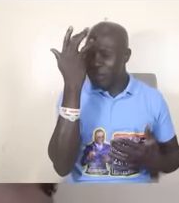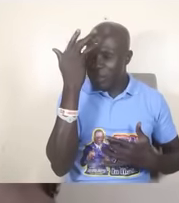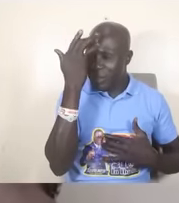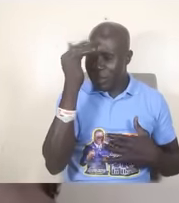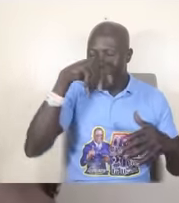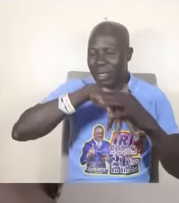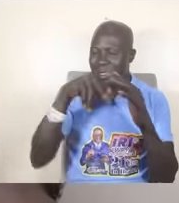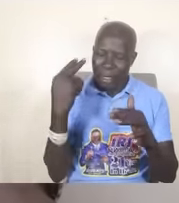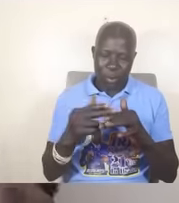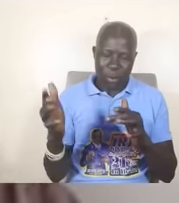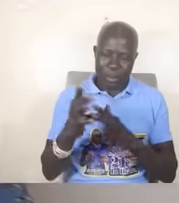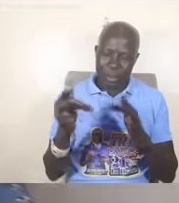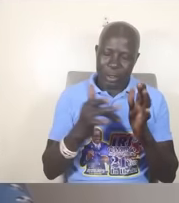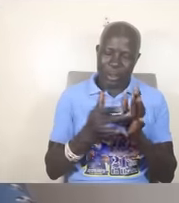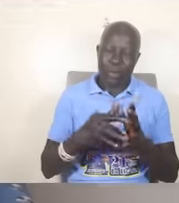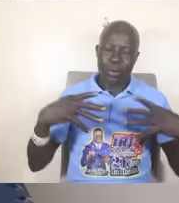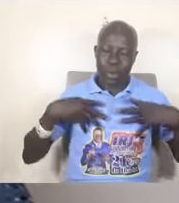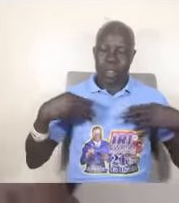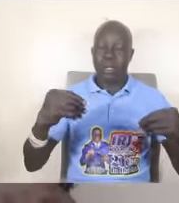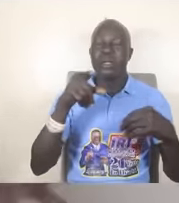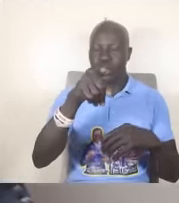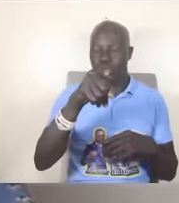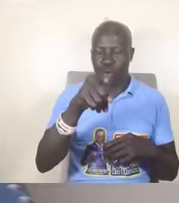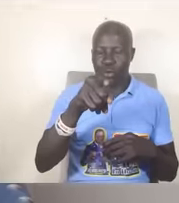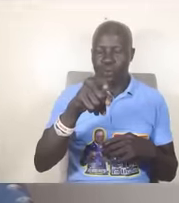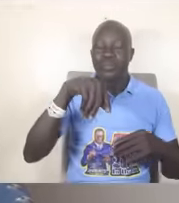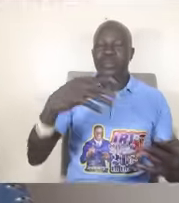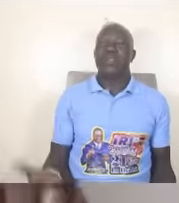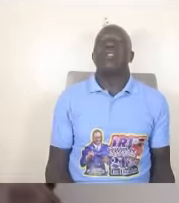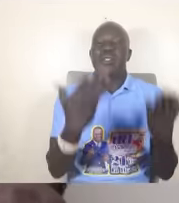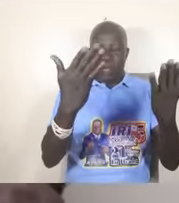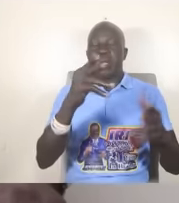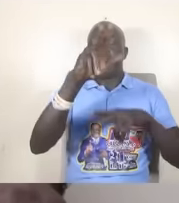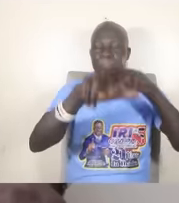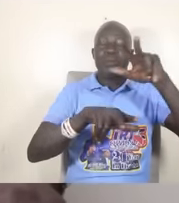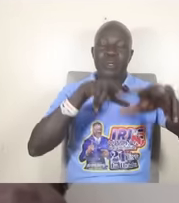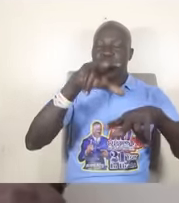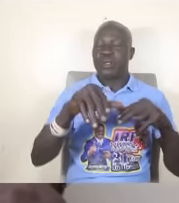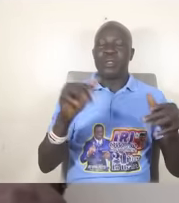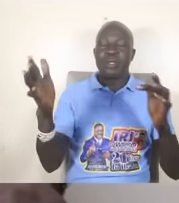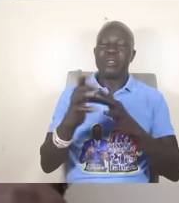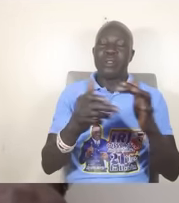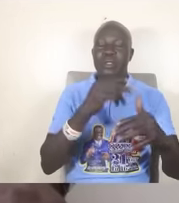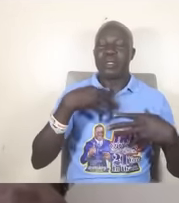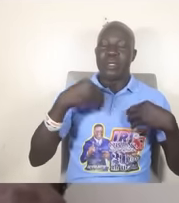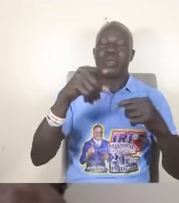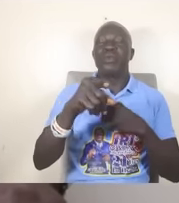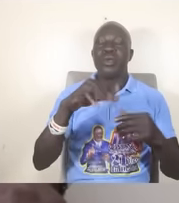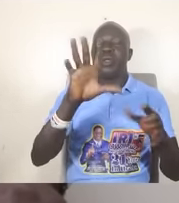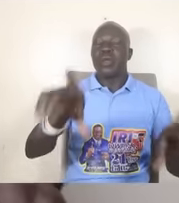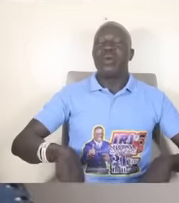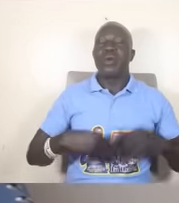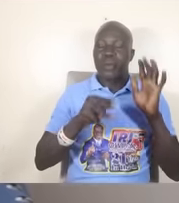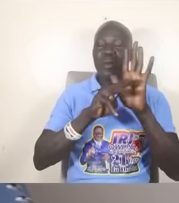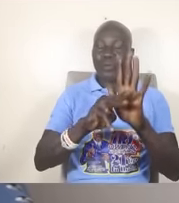lo ko Jesu awo so Amen gide ko bere ma Amen Jesu wo so Amen aye re ko